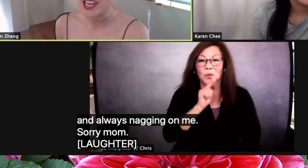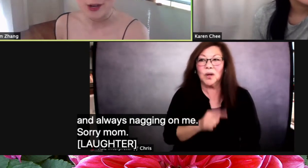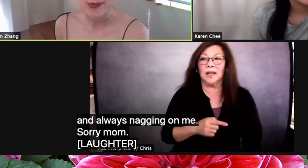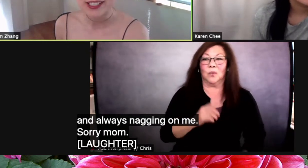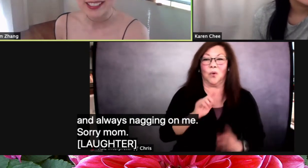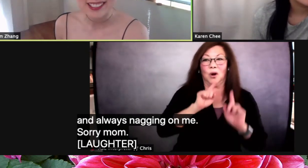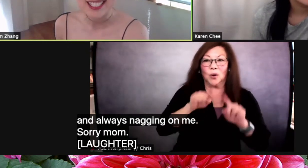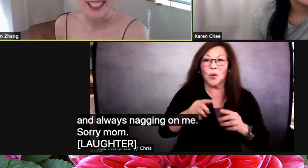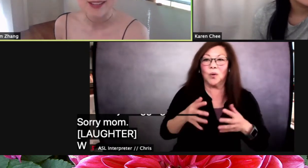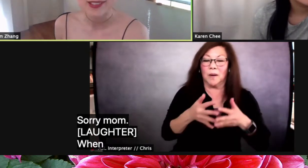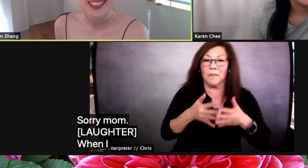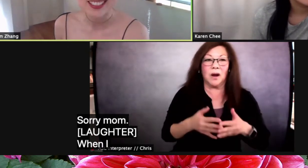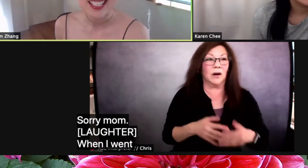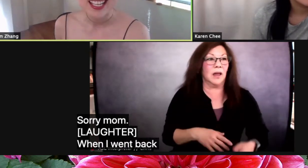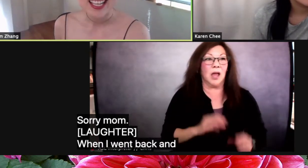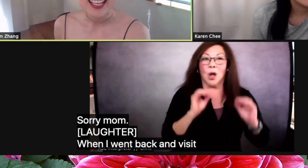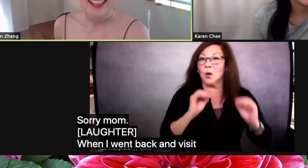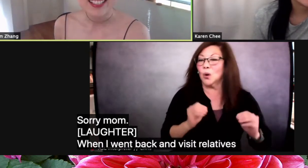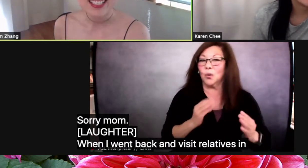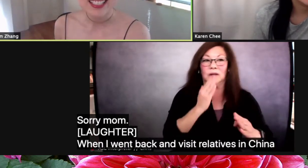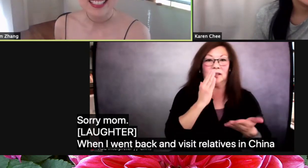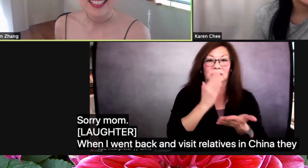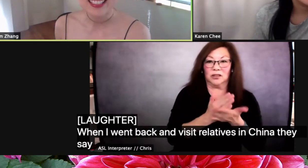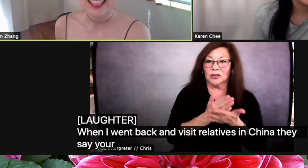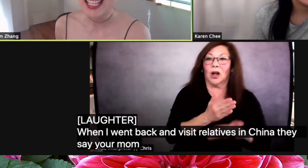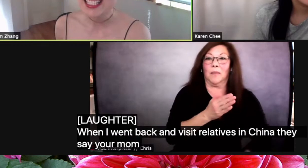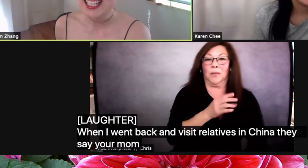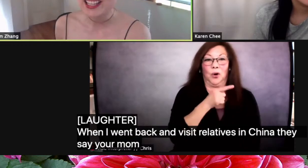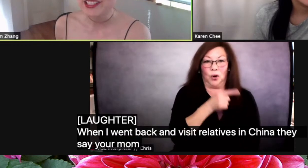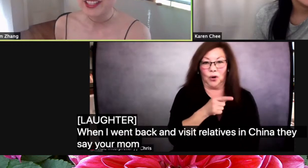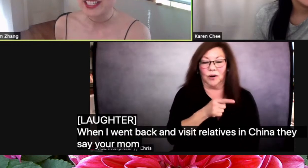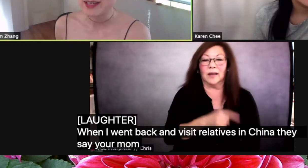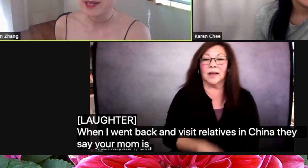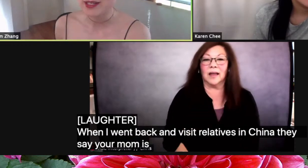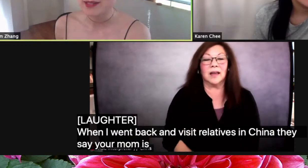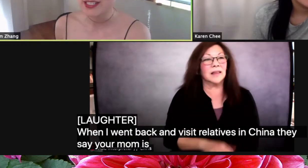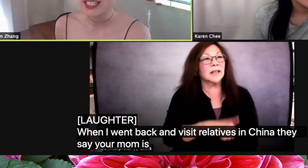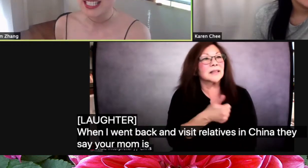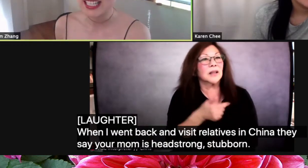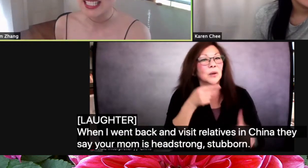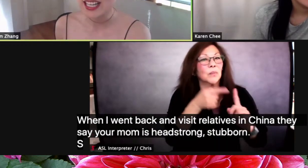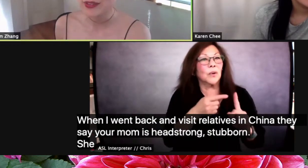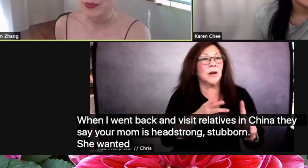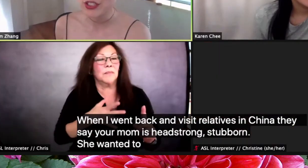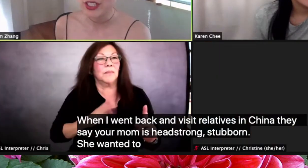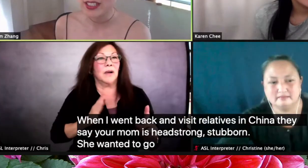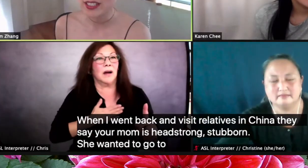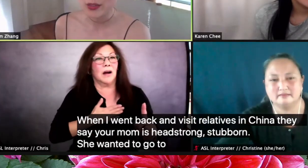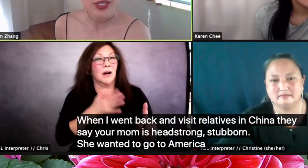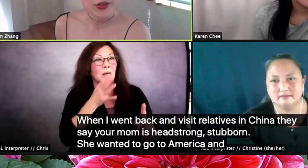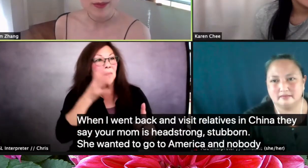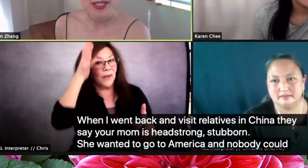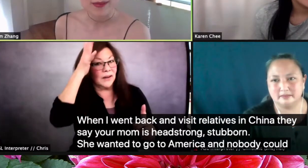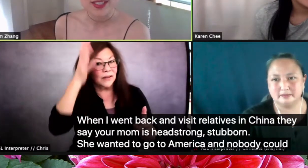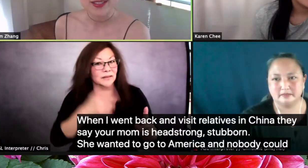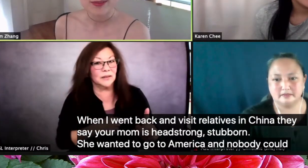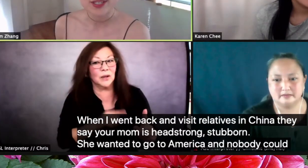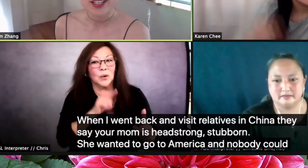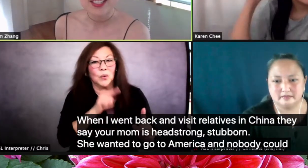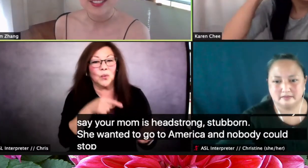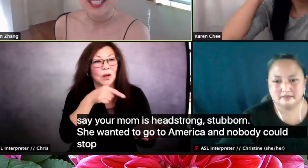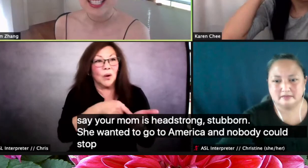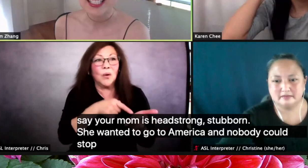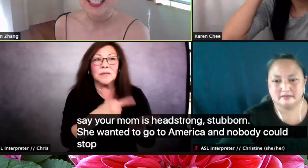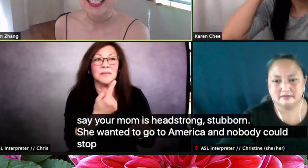America and nobody could stop her. And I was like, that's the other thing about our parents is like, yes, I agree. We should like, we owe them something,